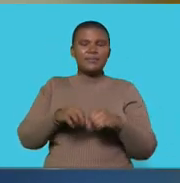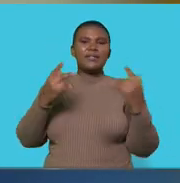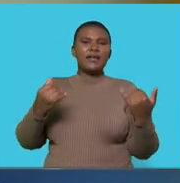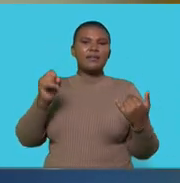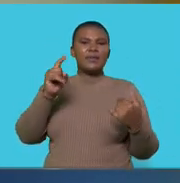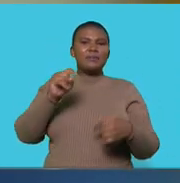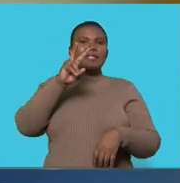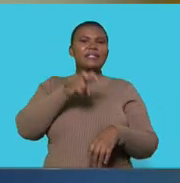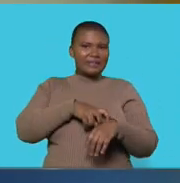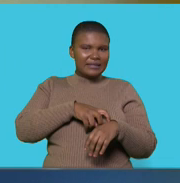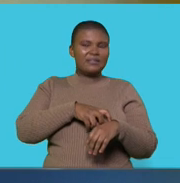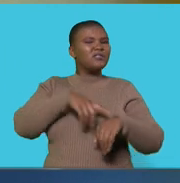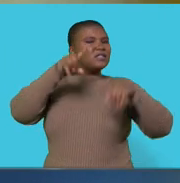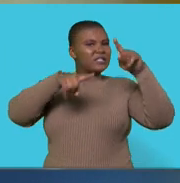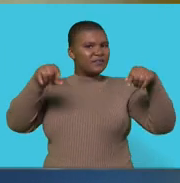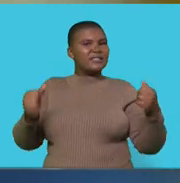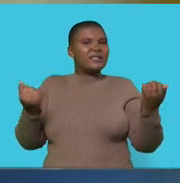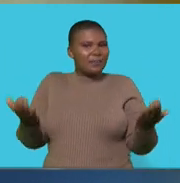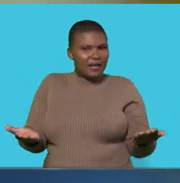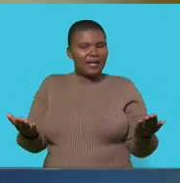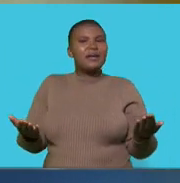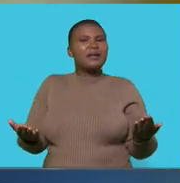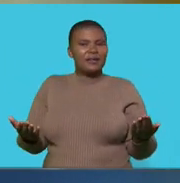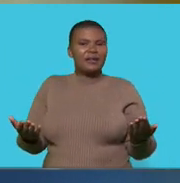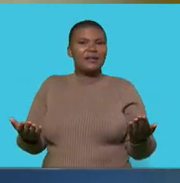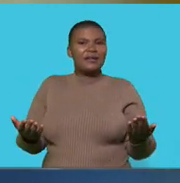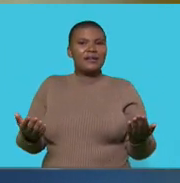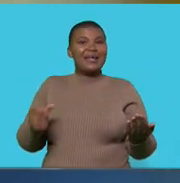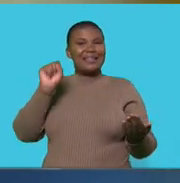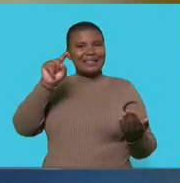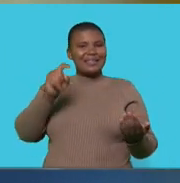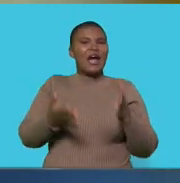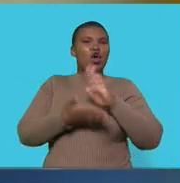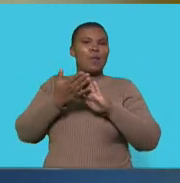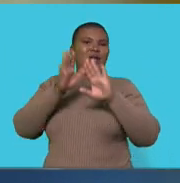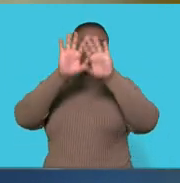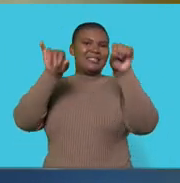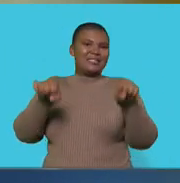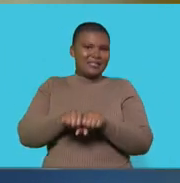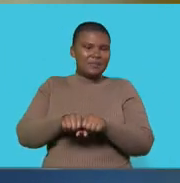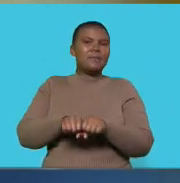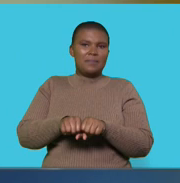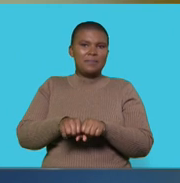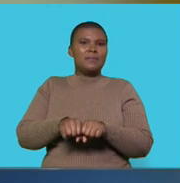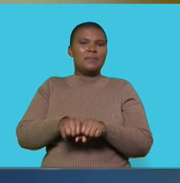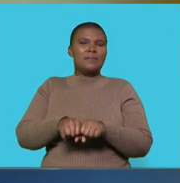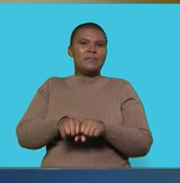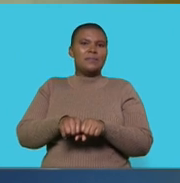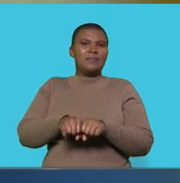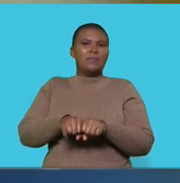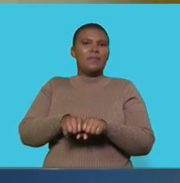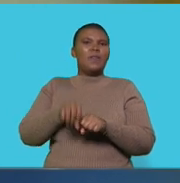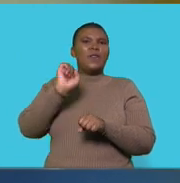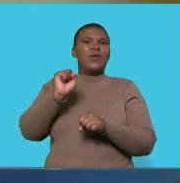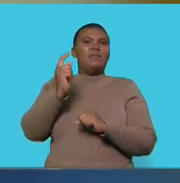multiple suppliers' devices. And that operating system allows you now to use your